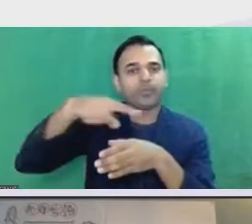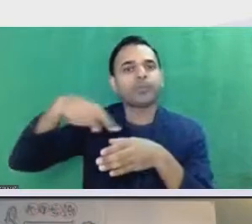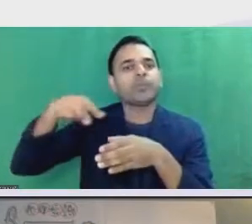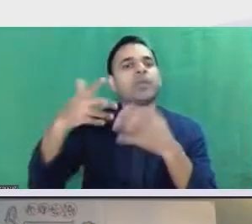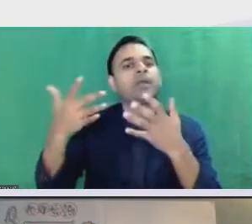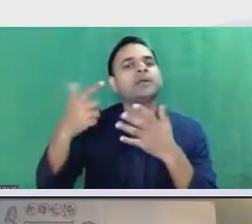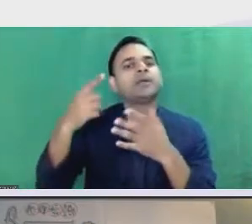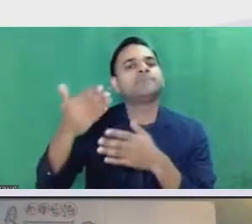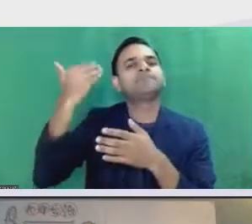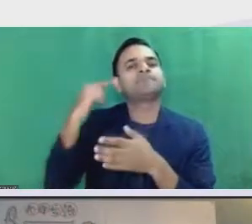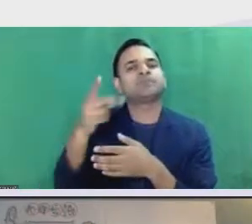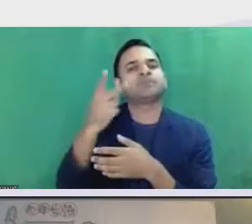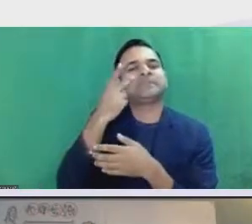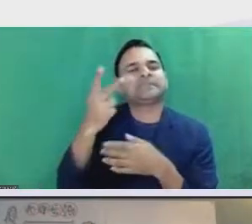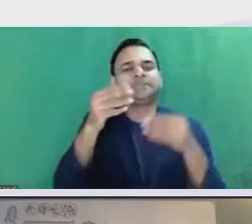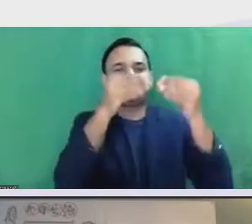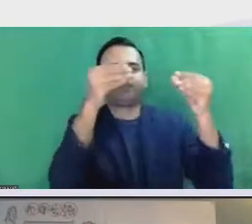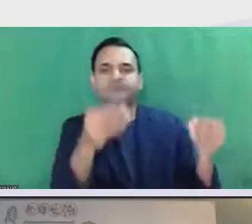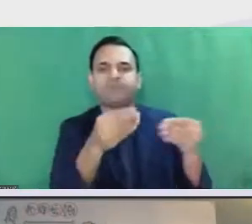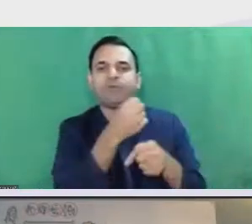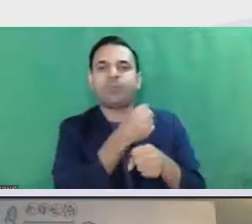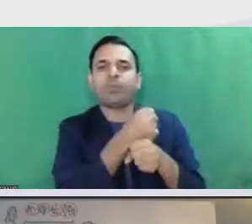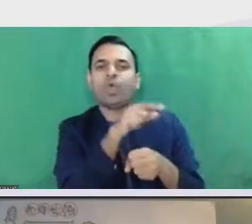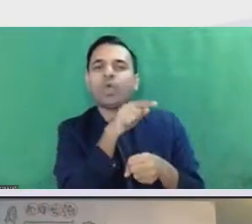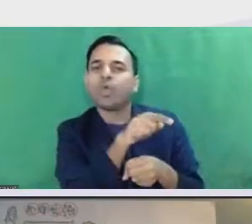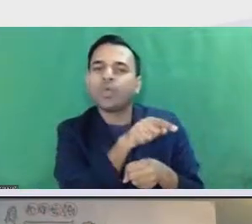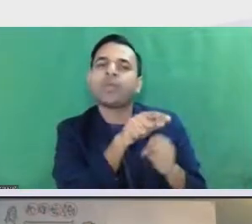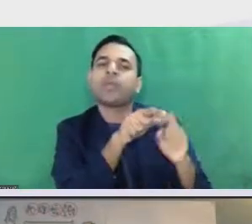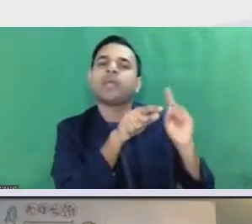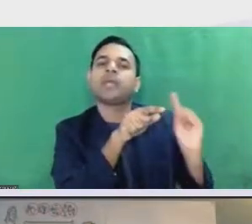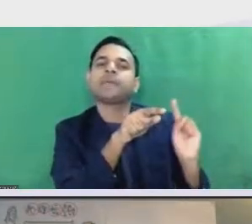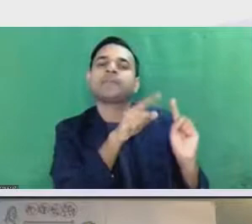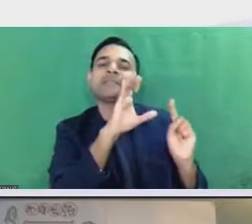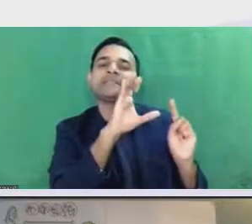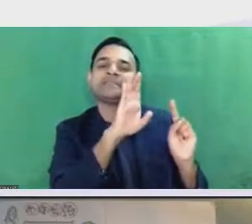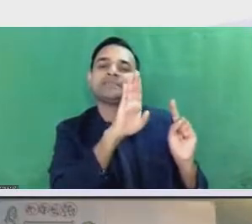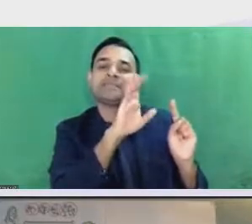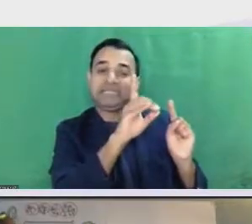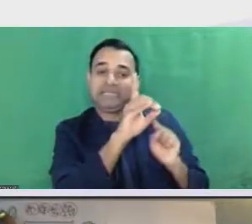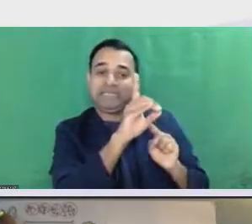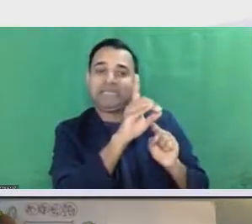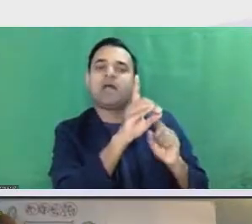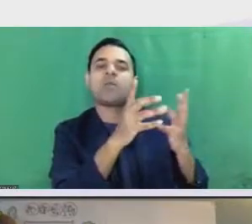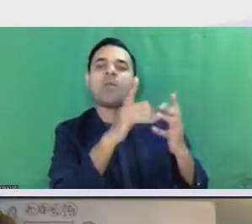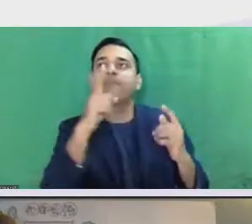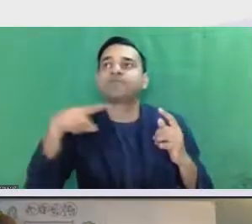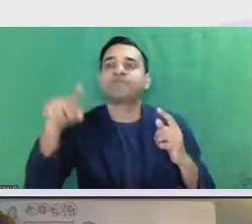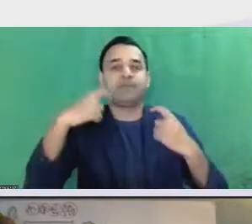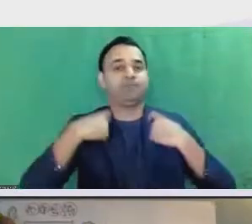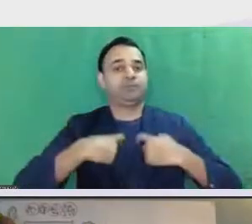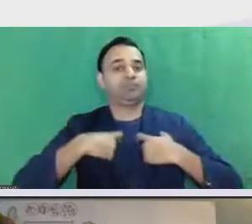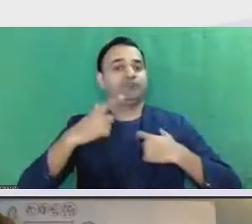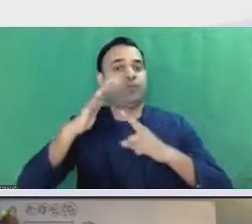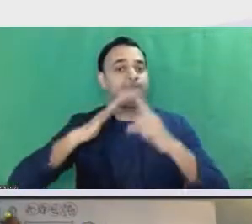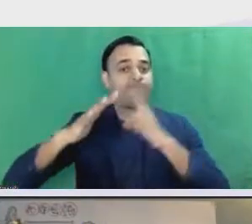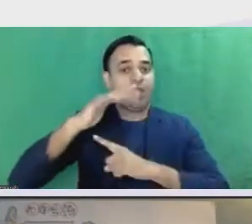the CBD focal point, the Minister of the Environment. What we realize and what we're trying to